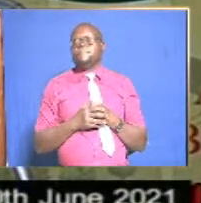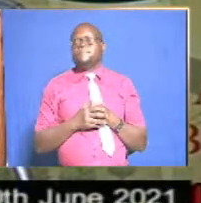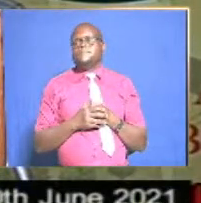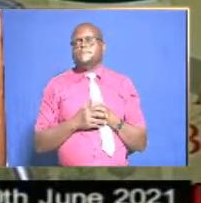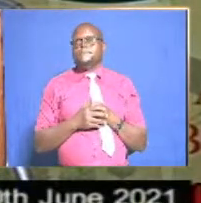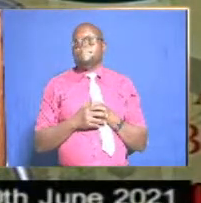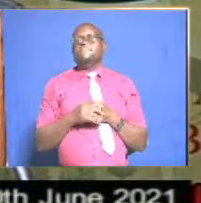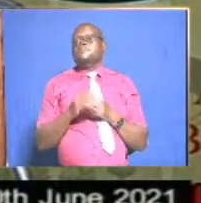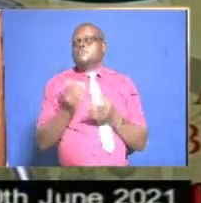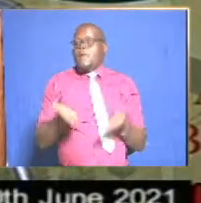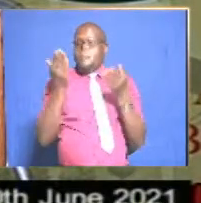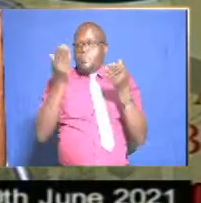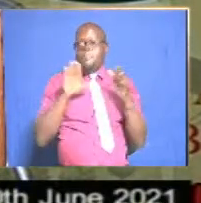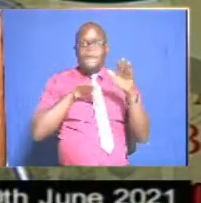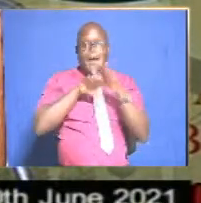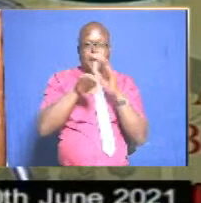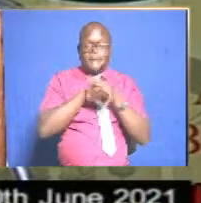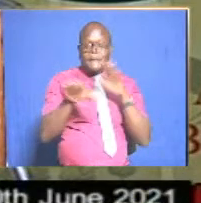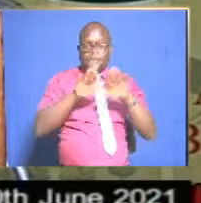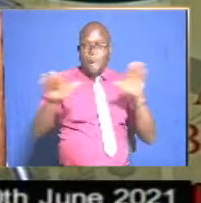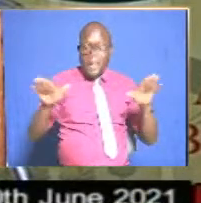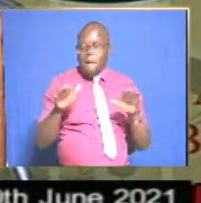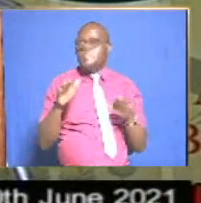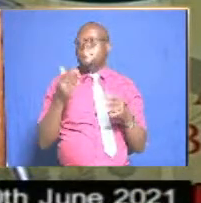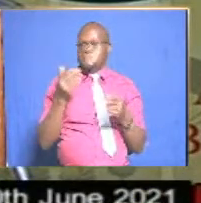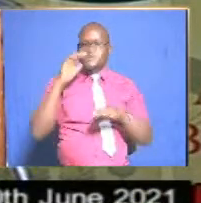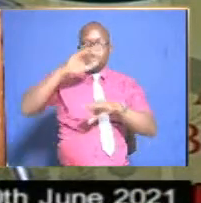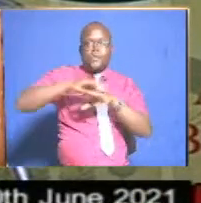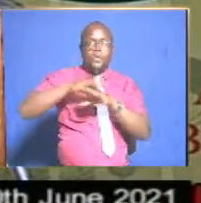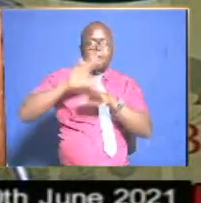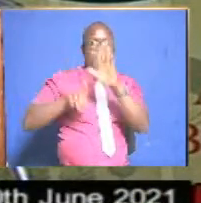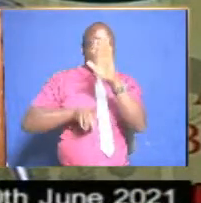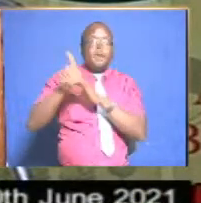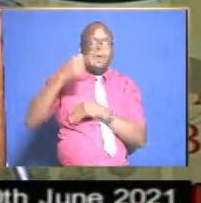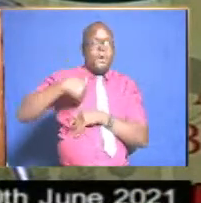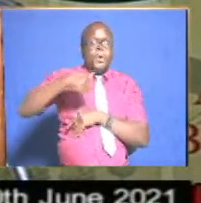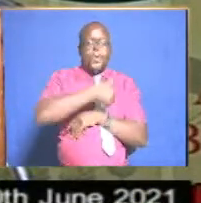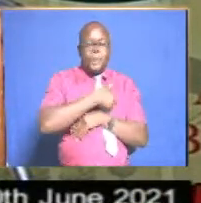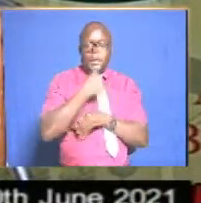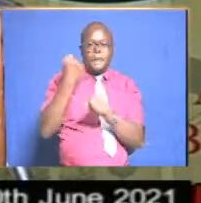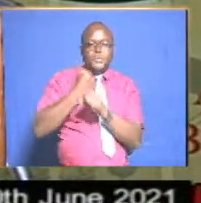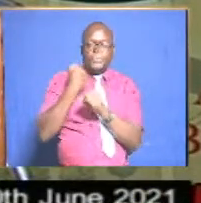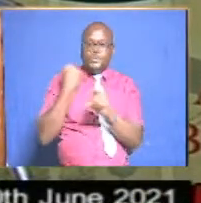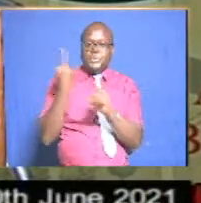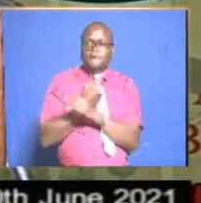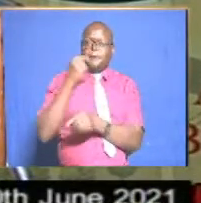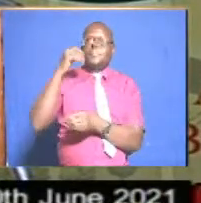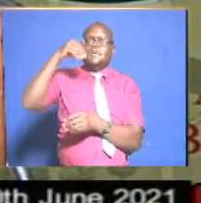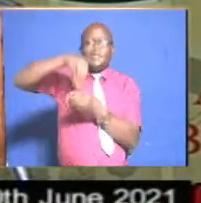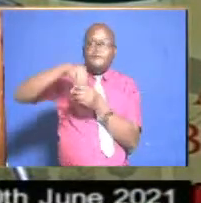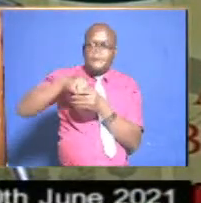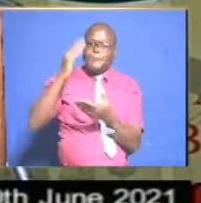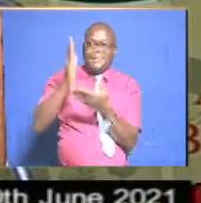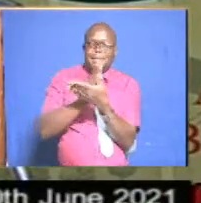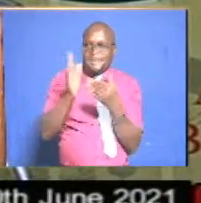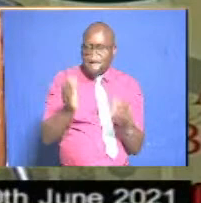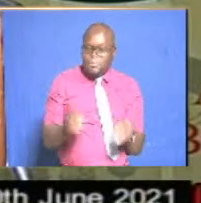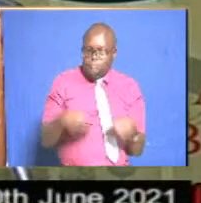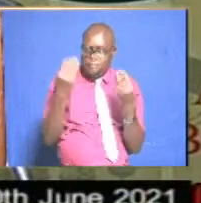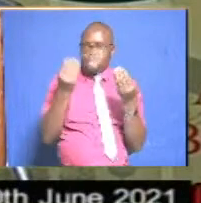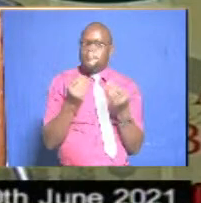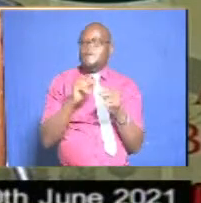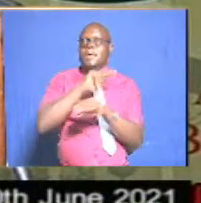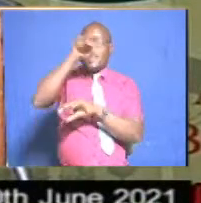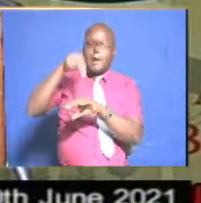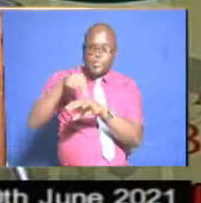in order to improve access to land as a factor for development, we have stepped up investment in the sector and rolled out ambitious